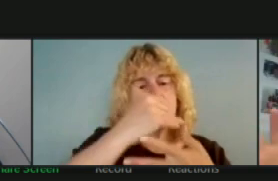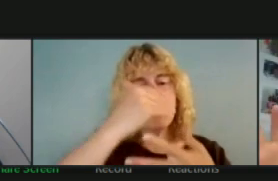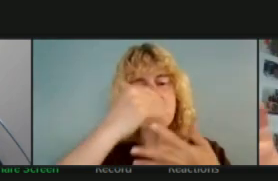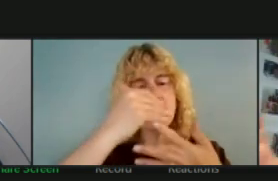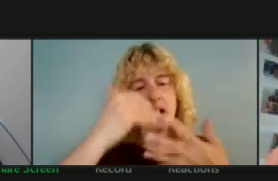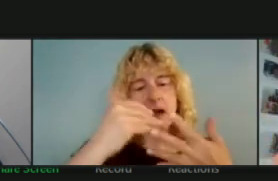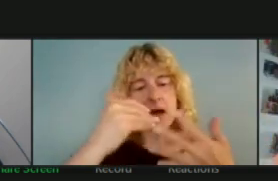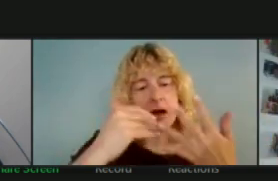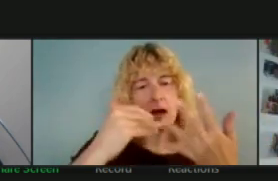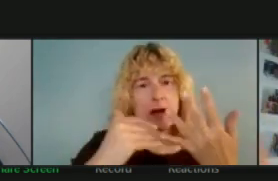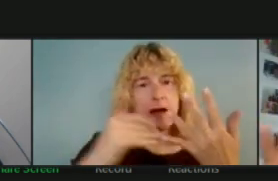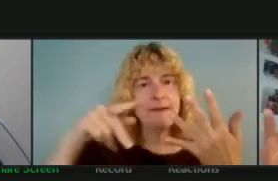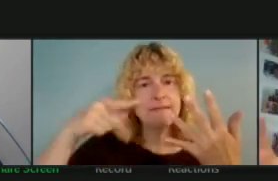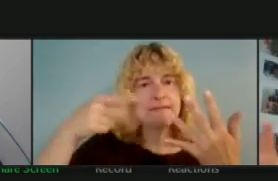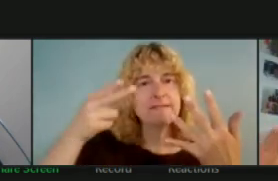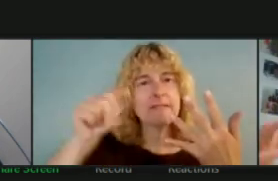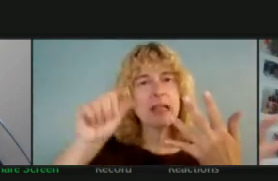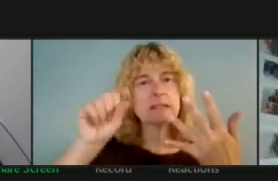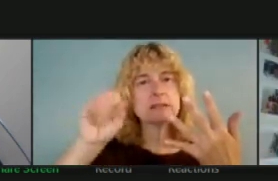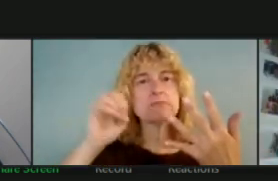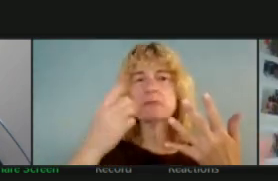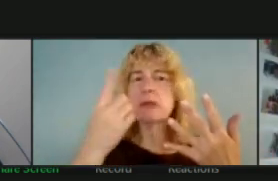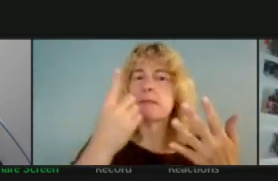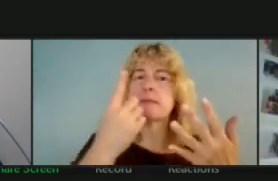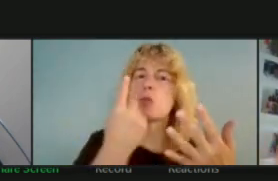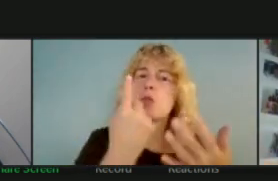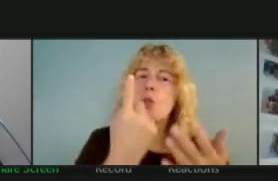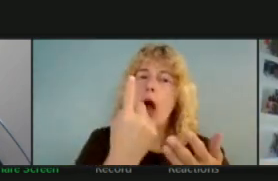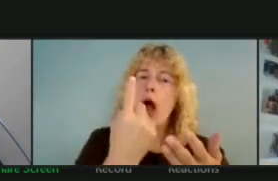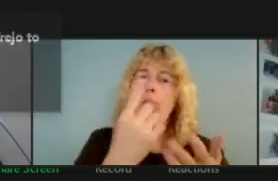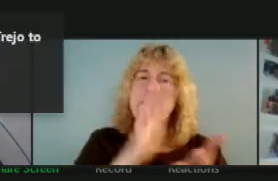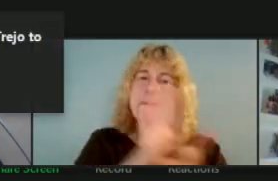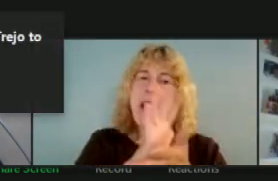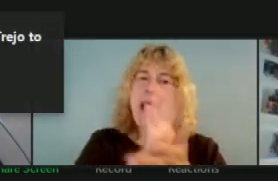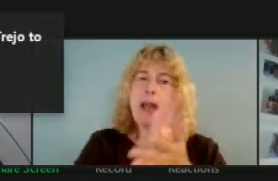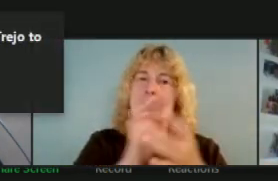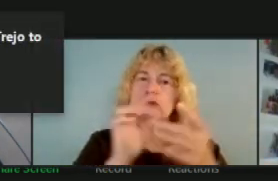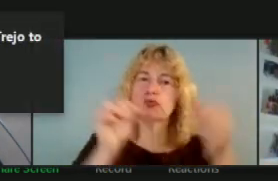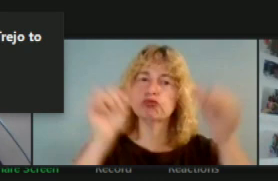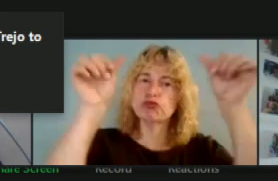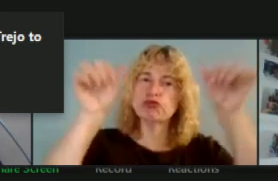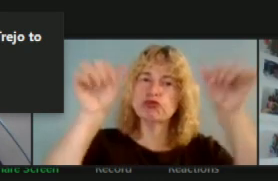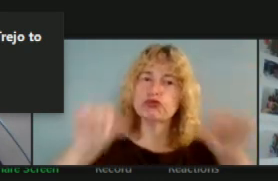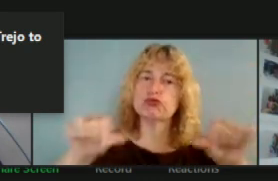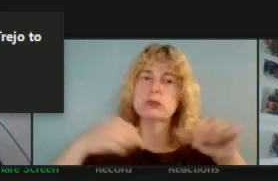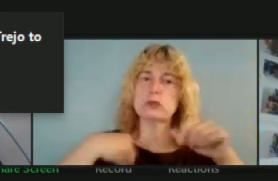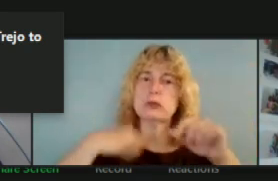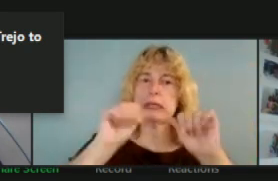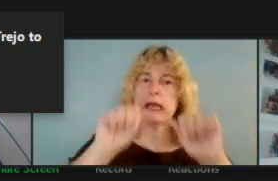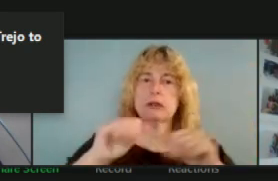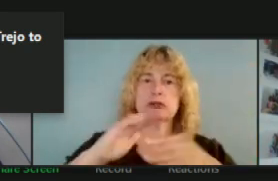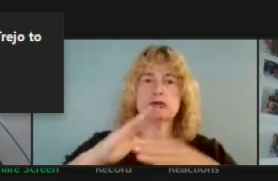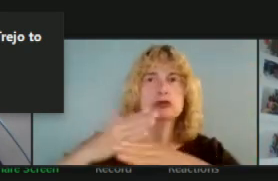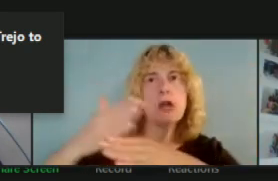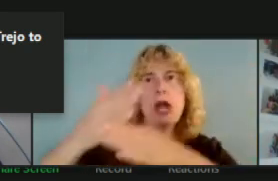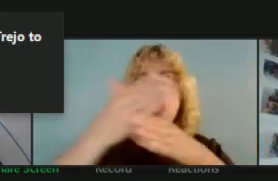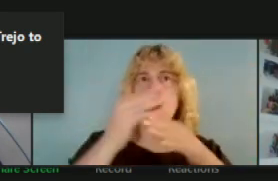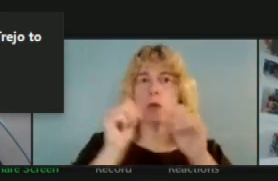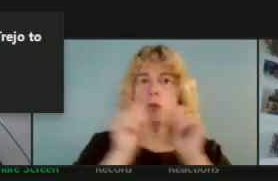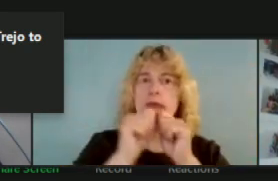one pager or something along those lines that we can share with our audience